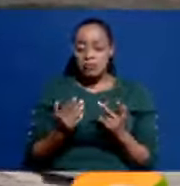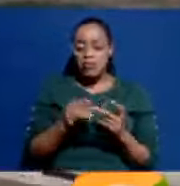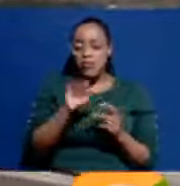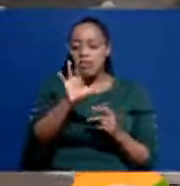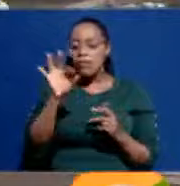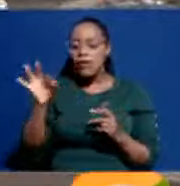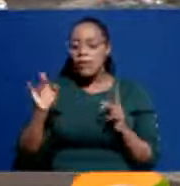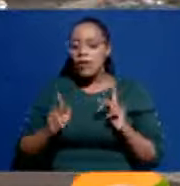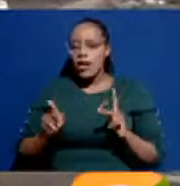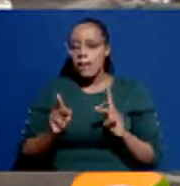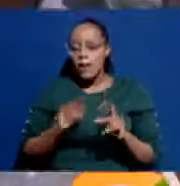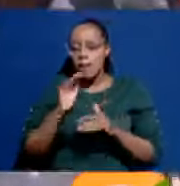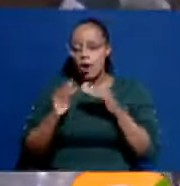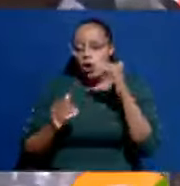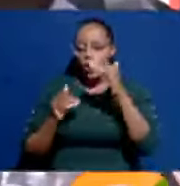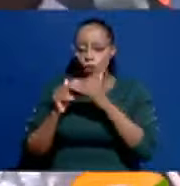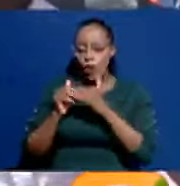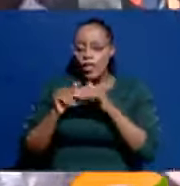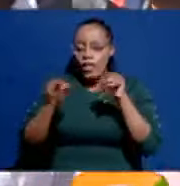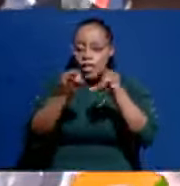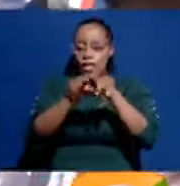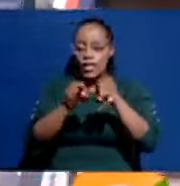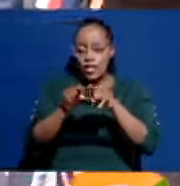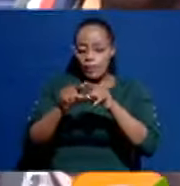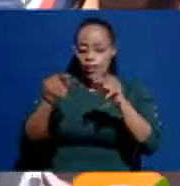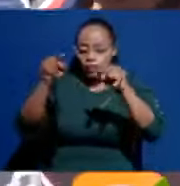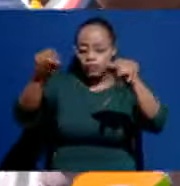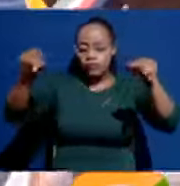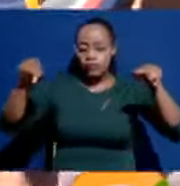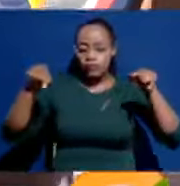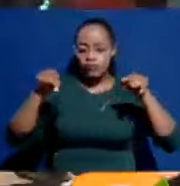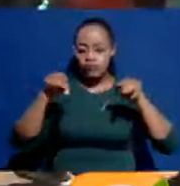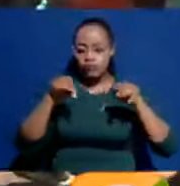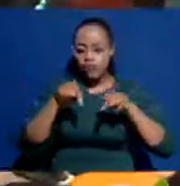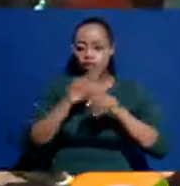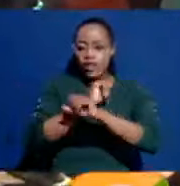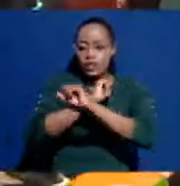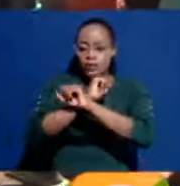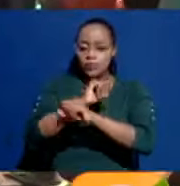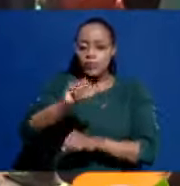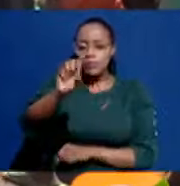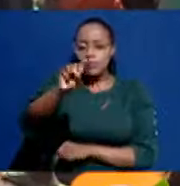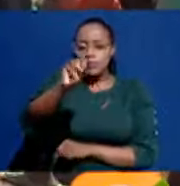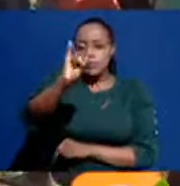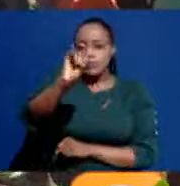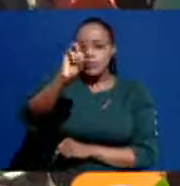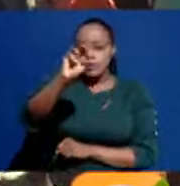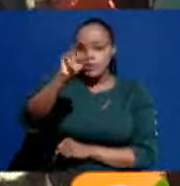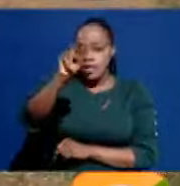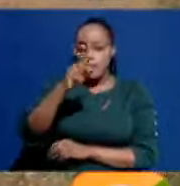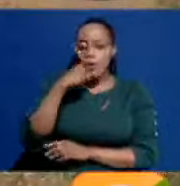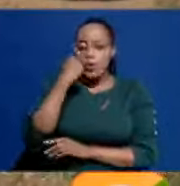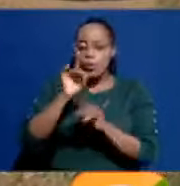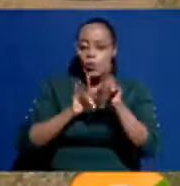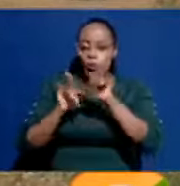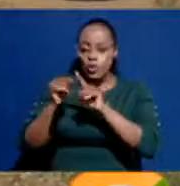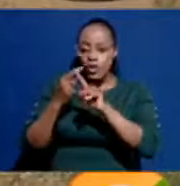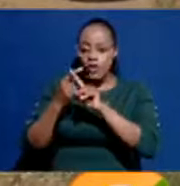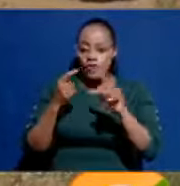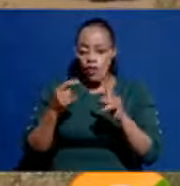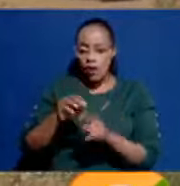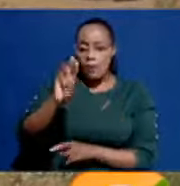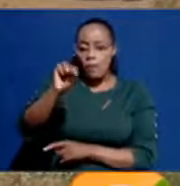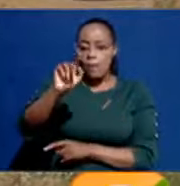operation, cordoning off the scene. Simon Joroge, who had traveled from